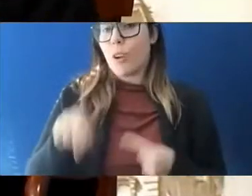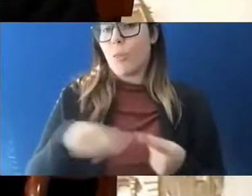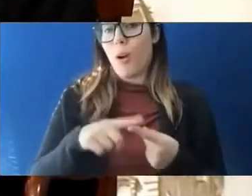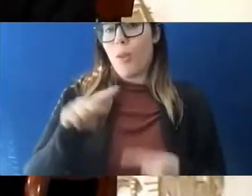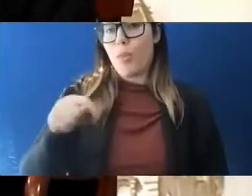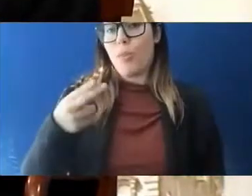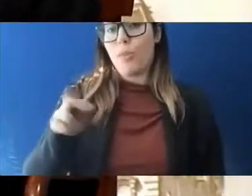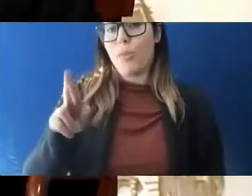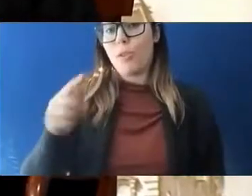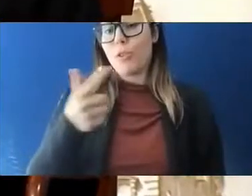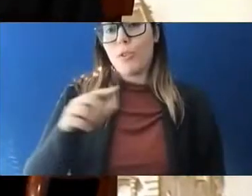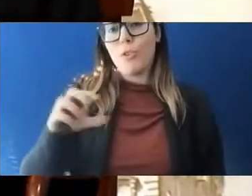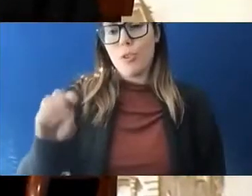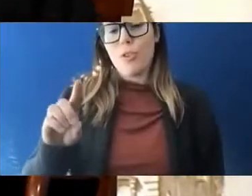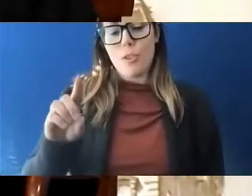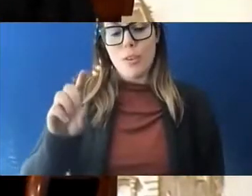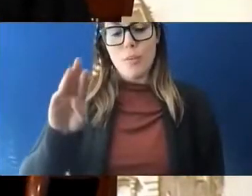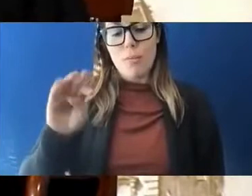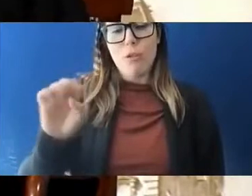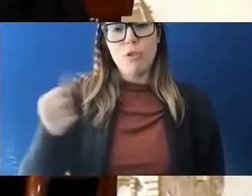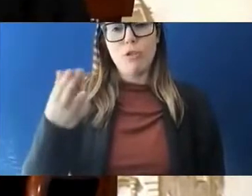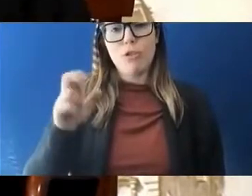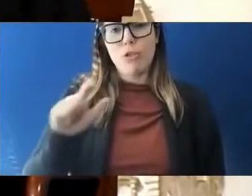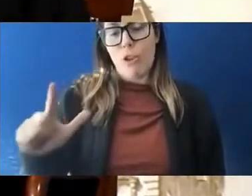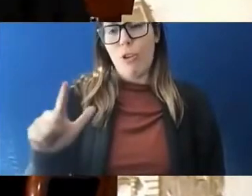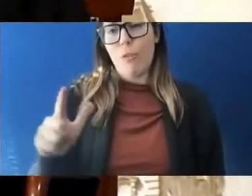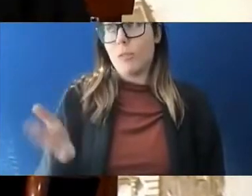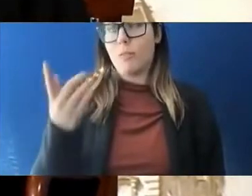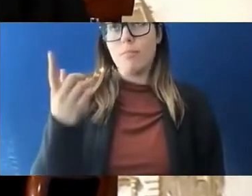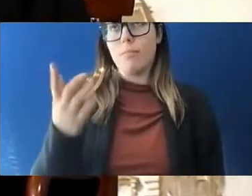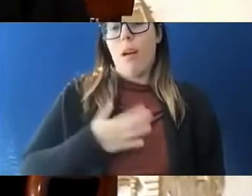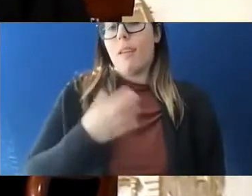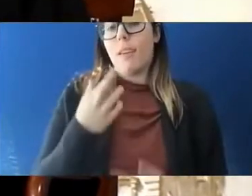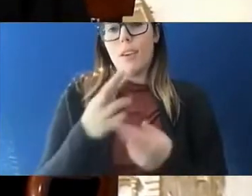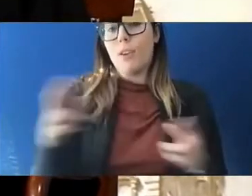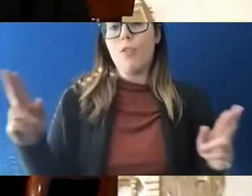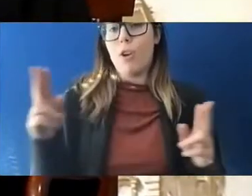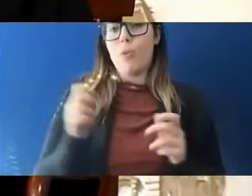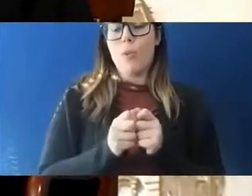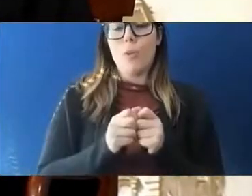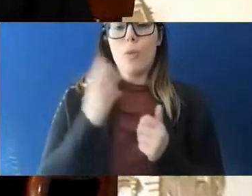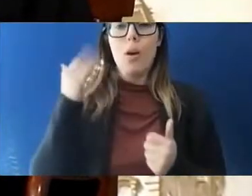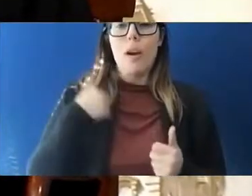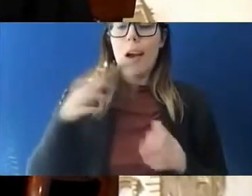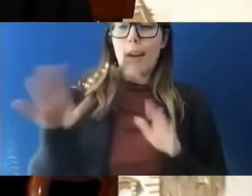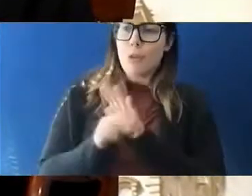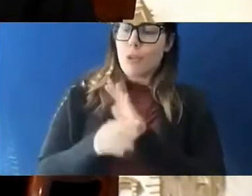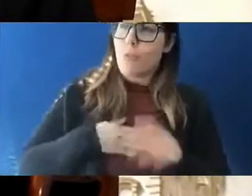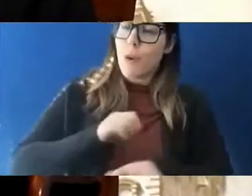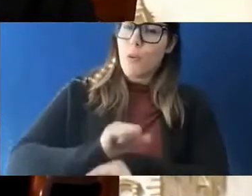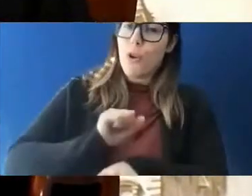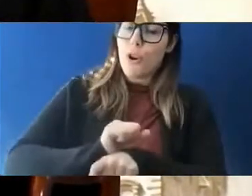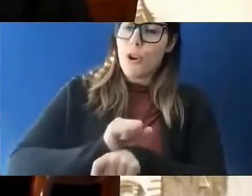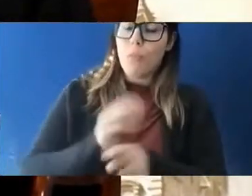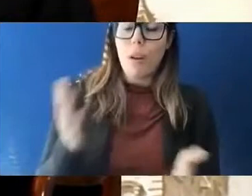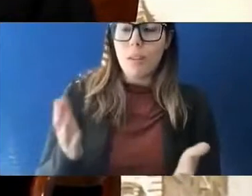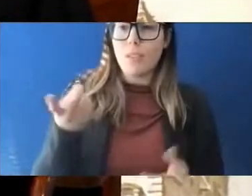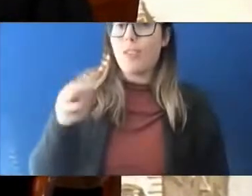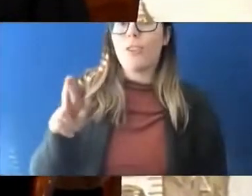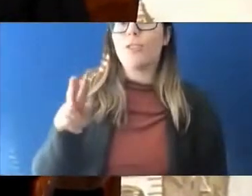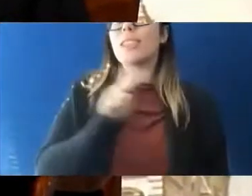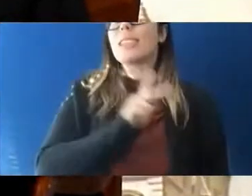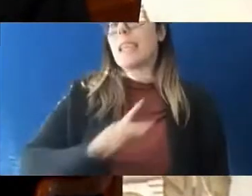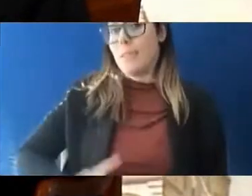my heroes and guiding lights in terms of the work I've chosen to do. But it was Dr.